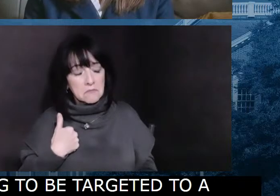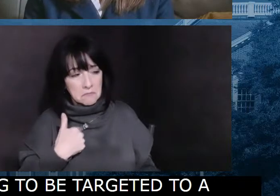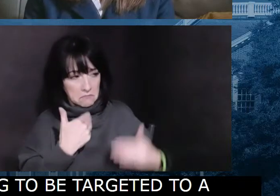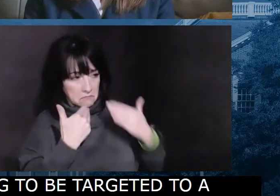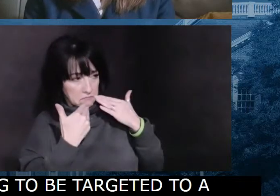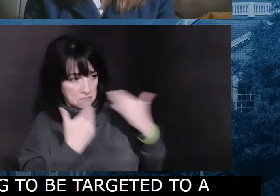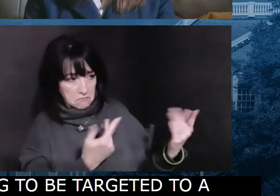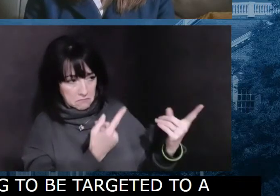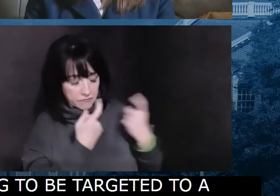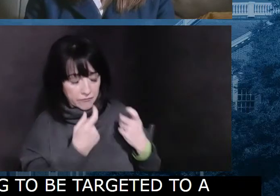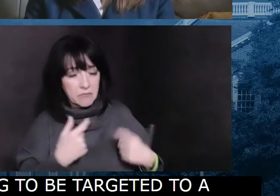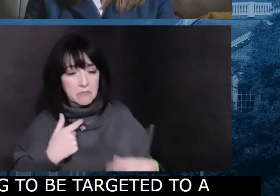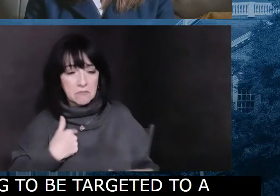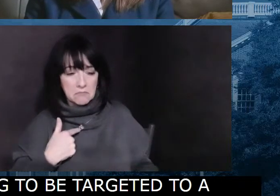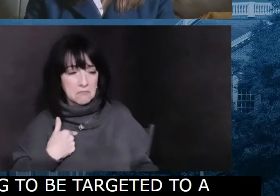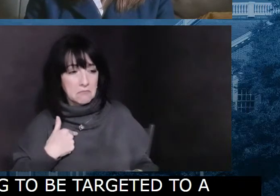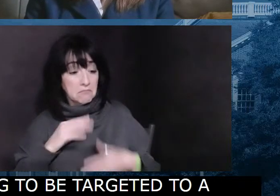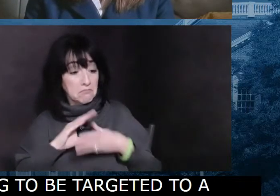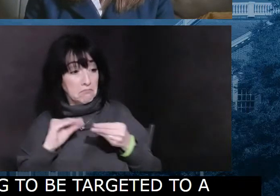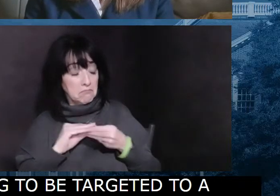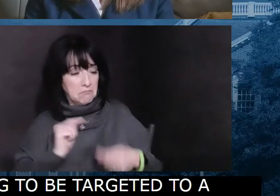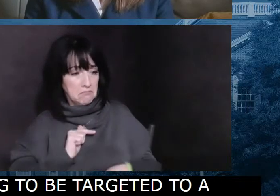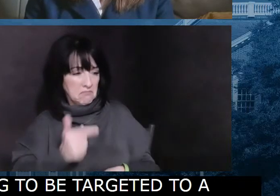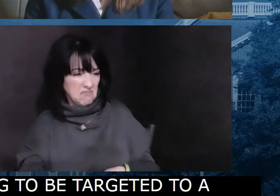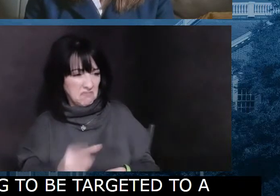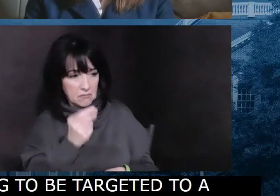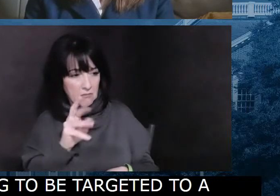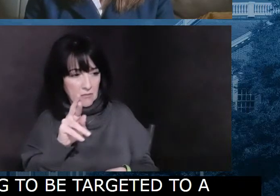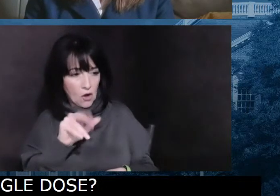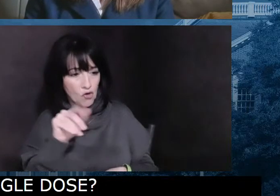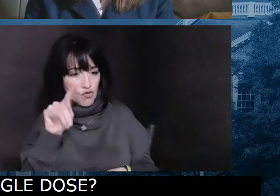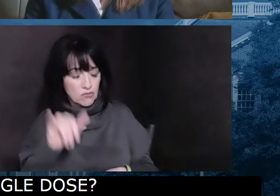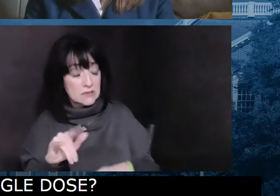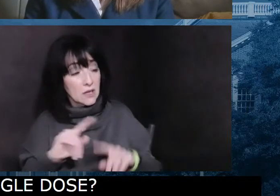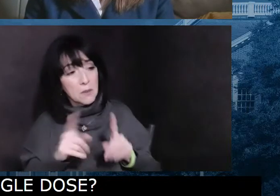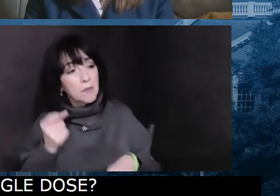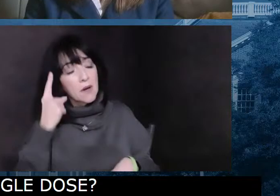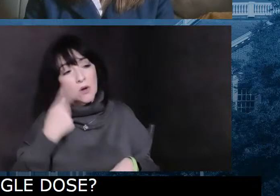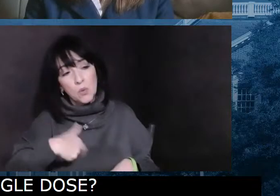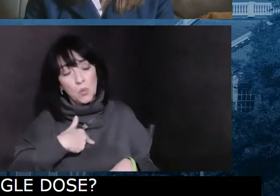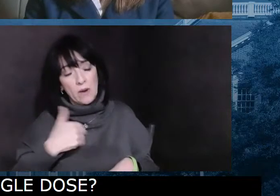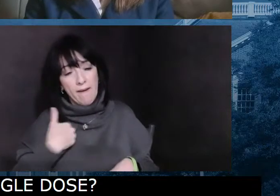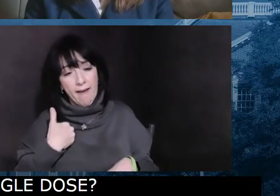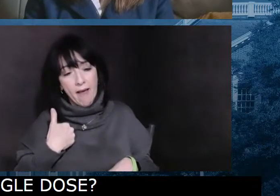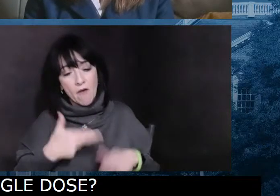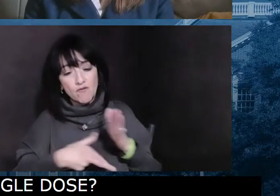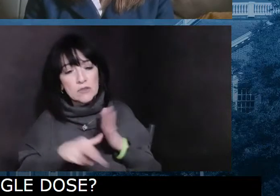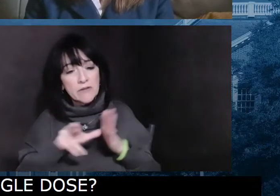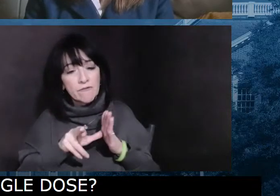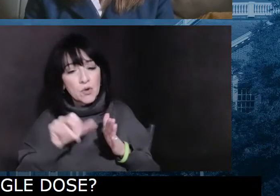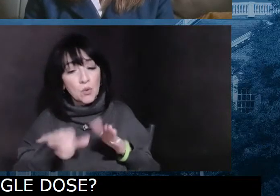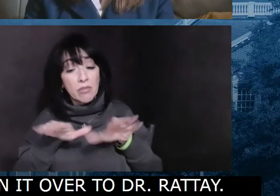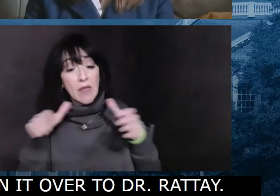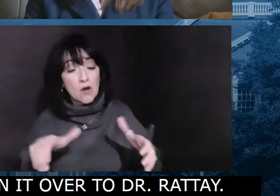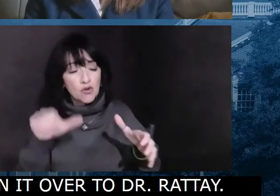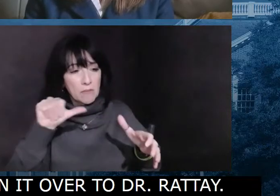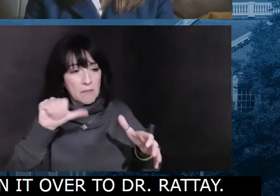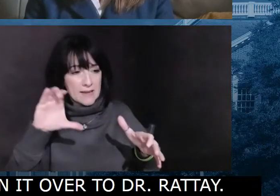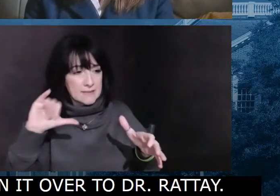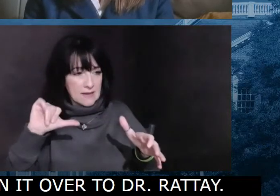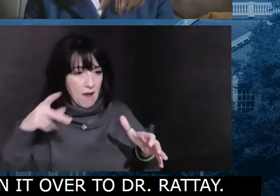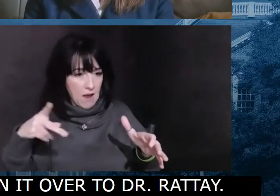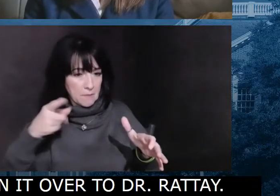Task Force is that there will be a review by the ACIP with some sort of recommendation, I guess, as